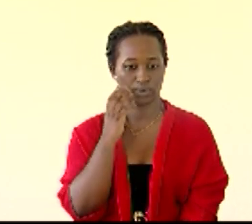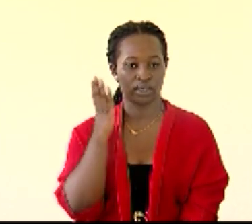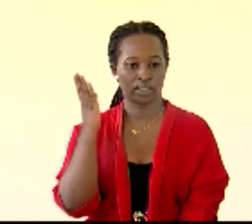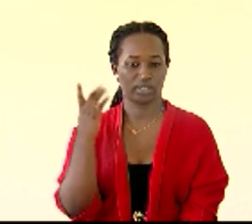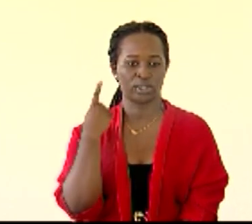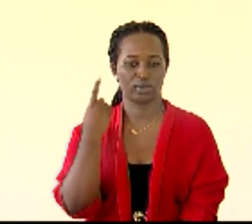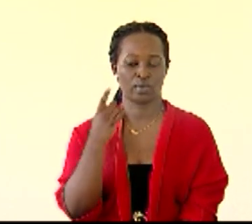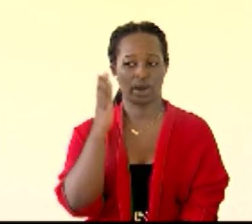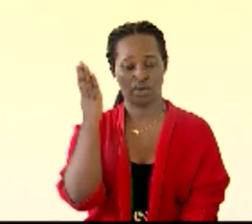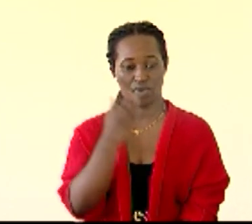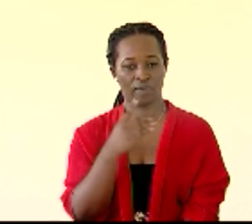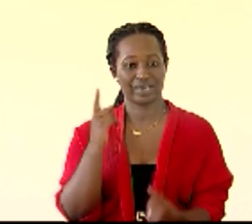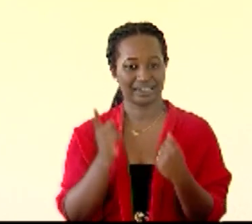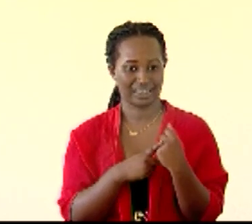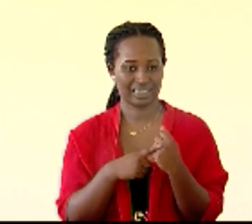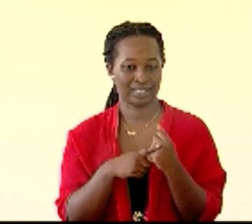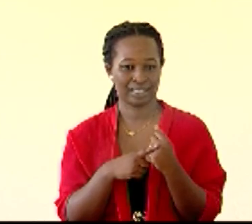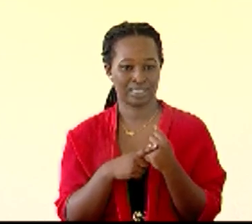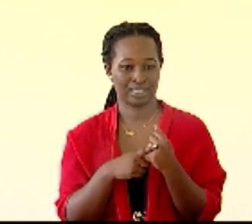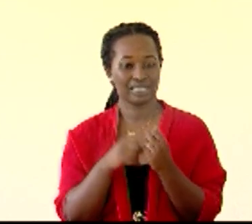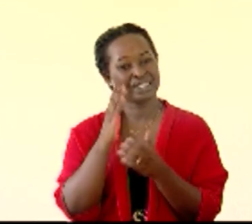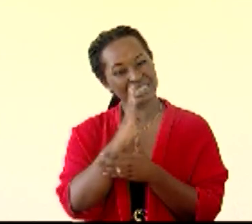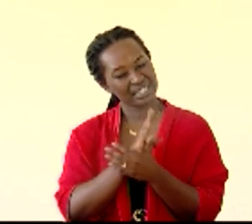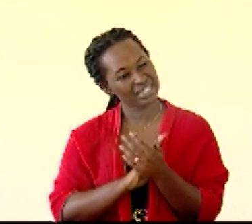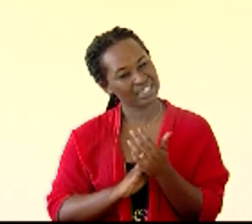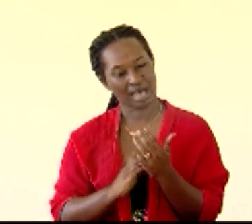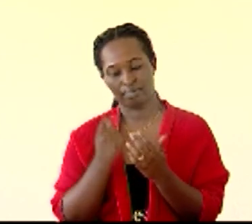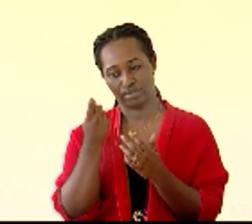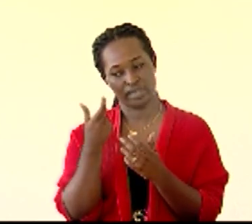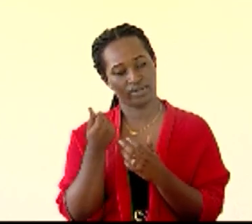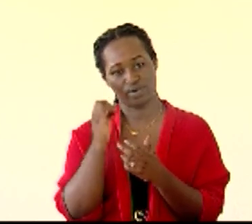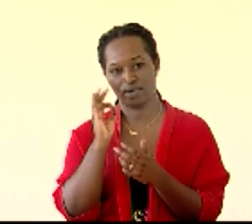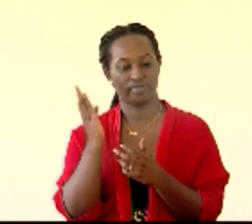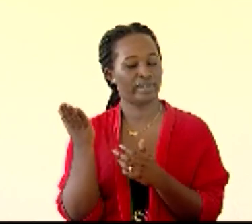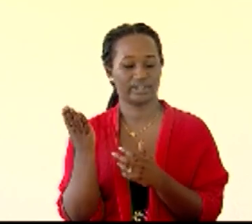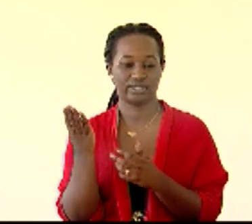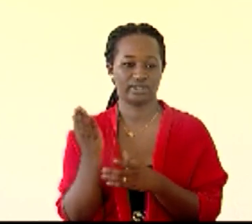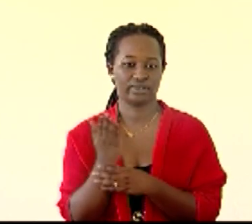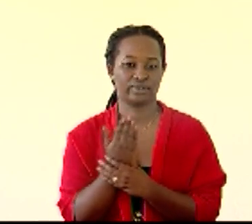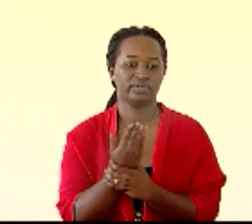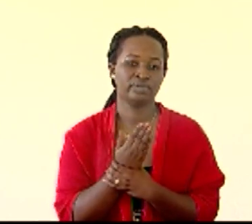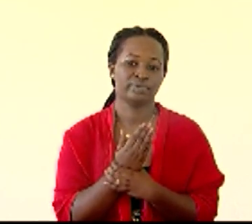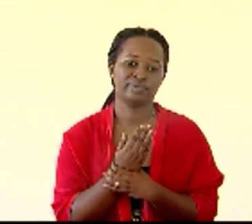1 out of 6, sum, a little of it. That's what it actually means.